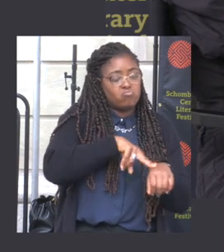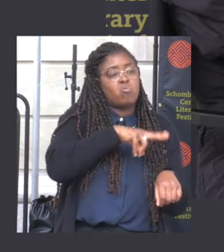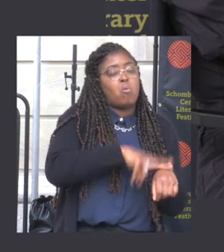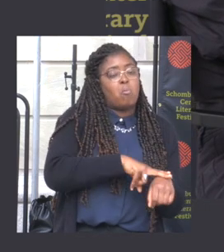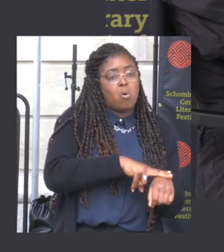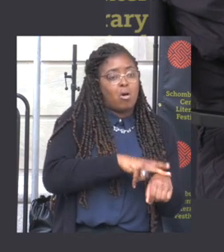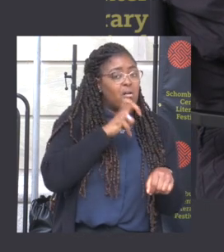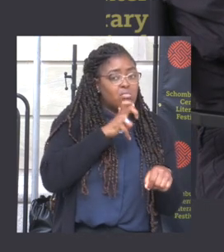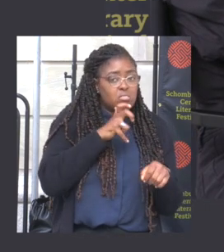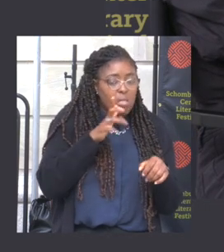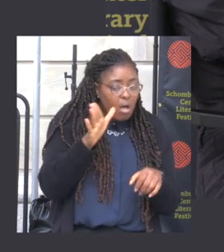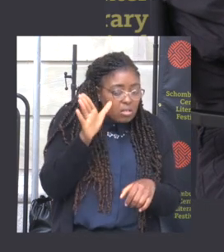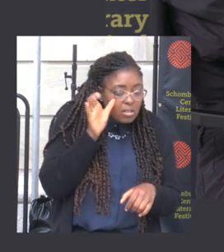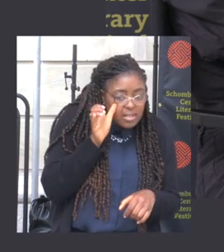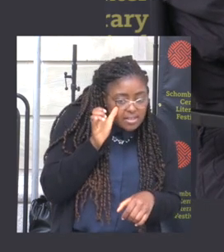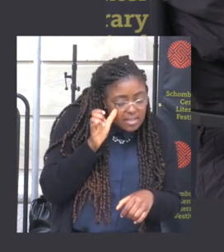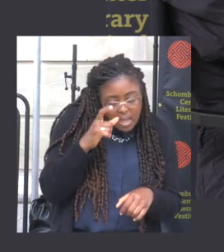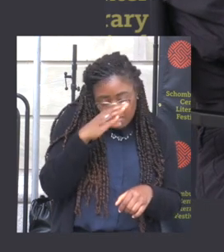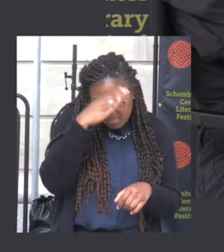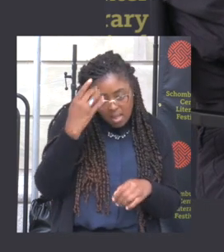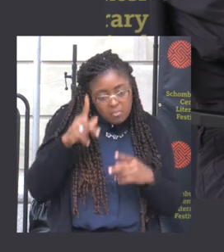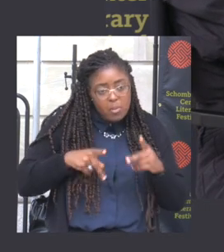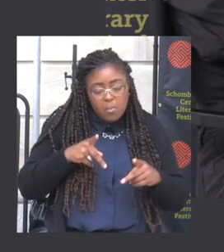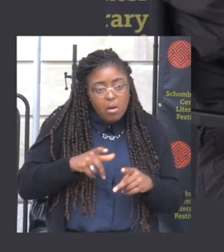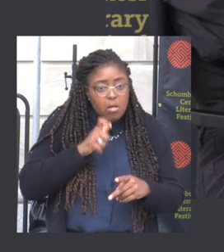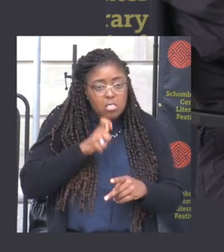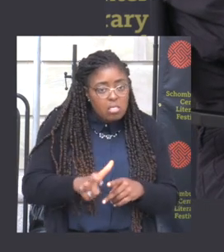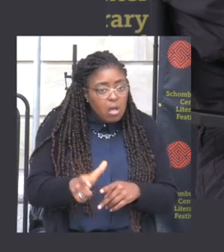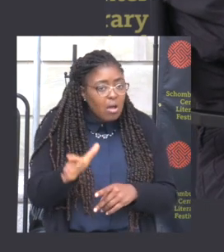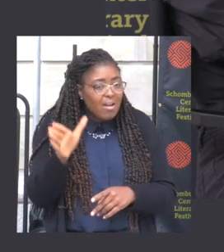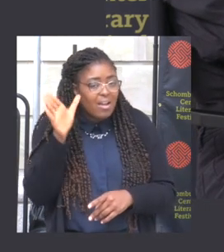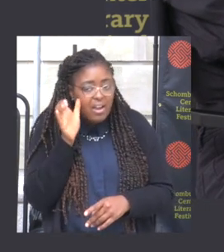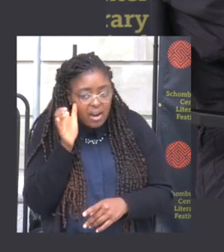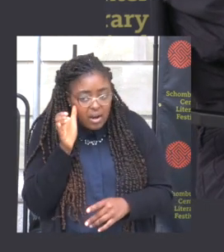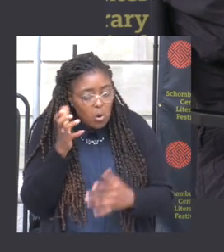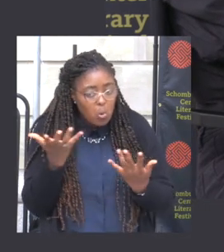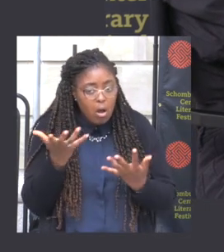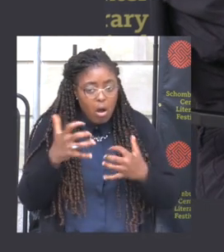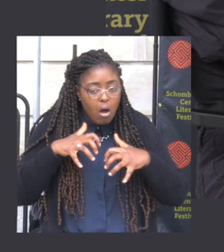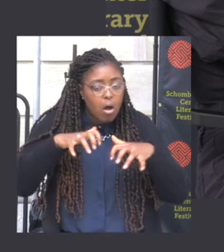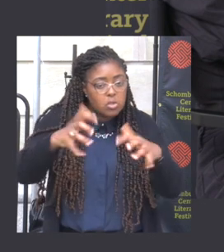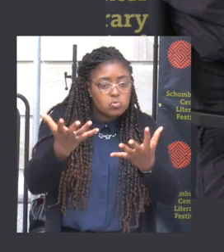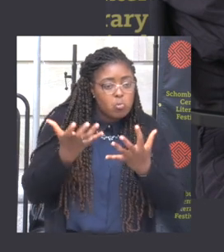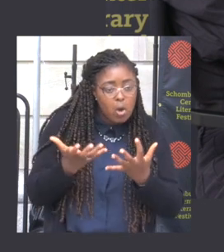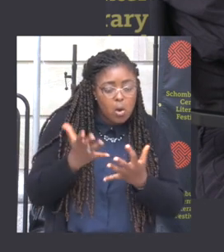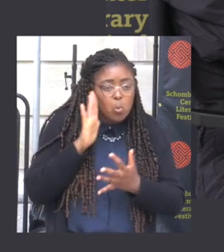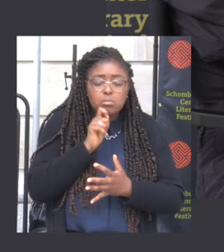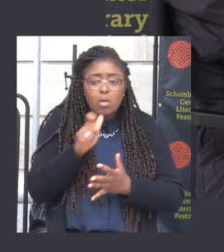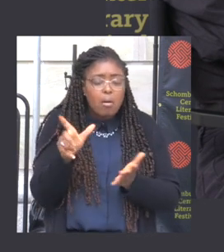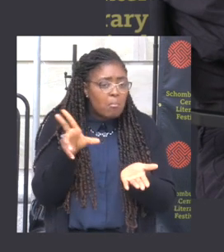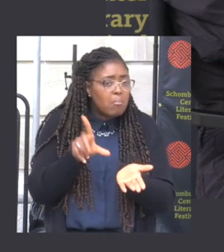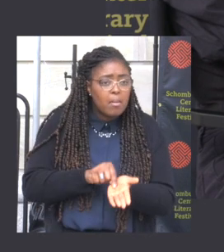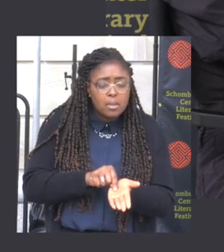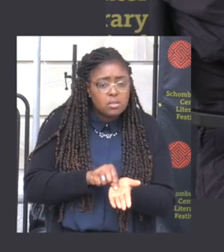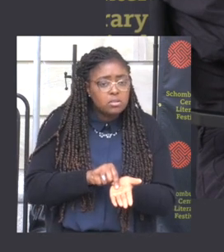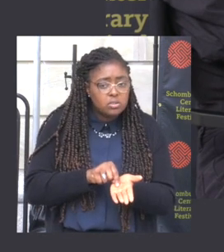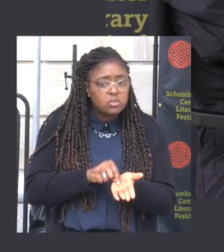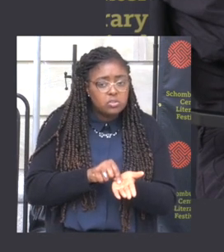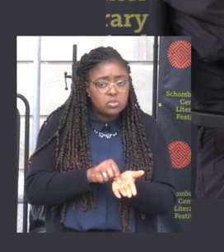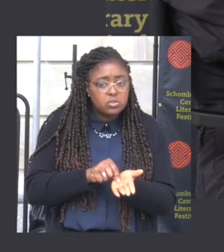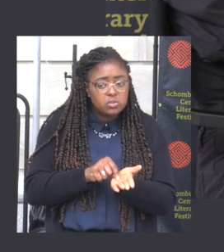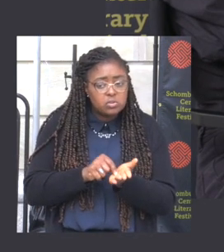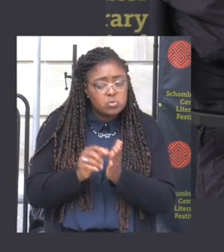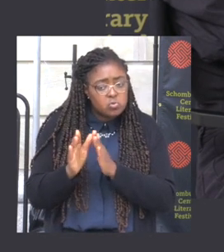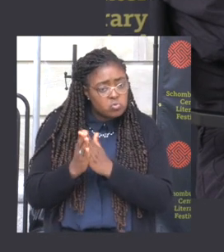the needs of the audiences, and they're not going to be publishing the volume of books that